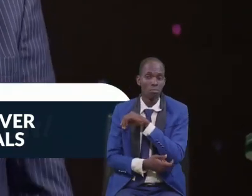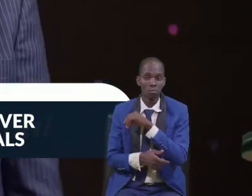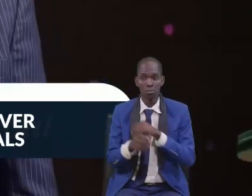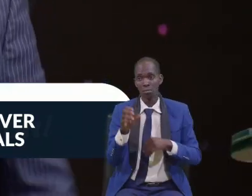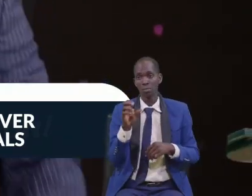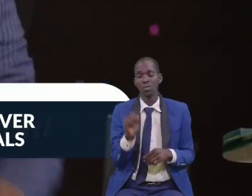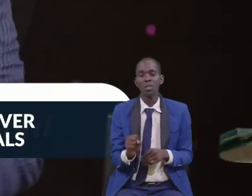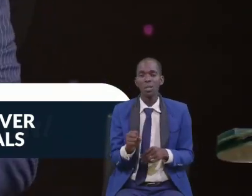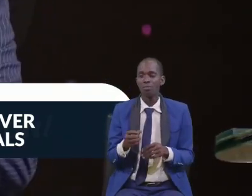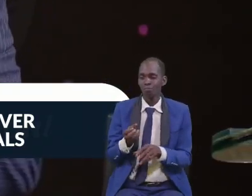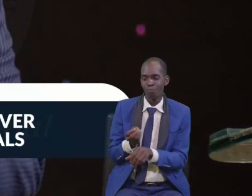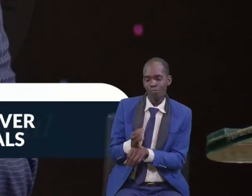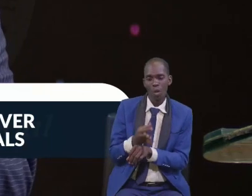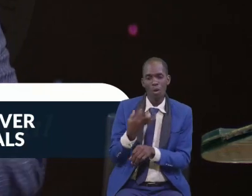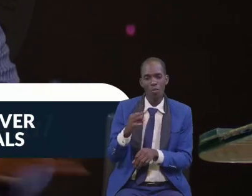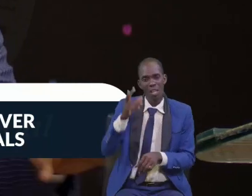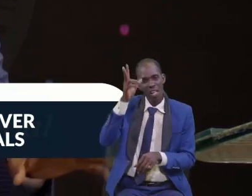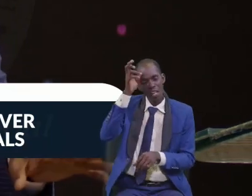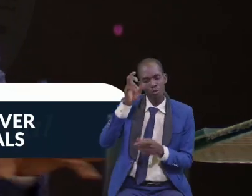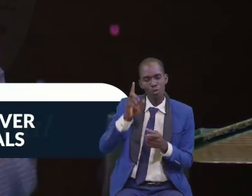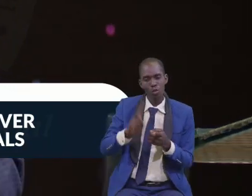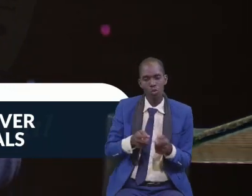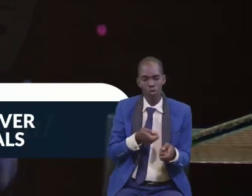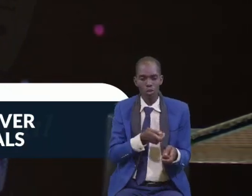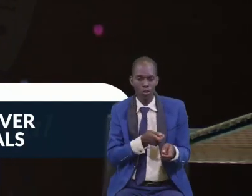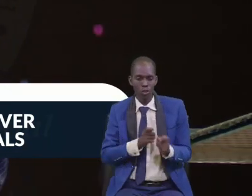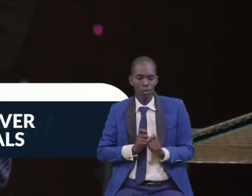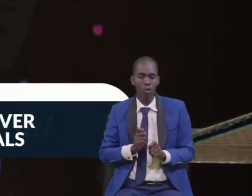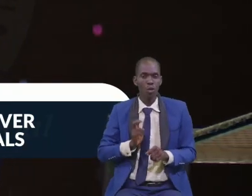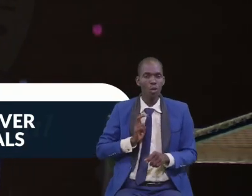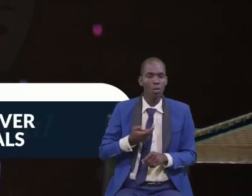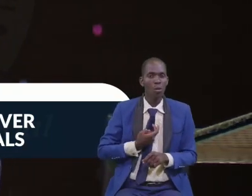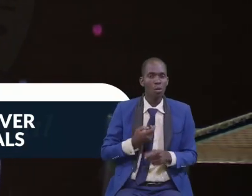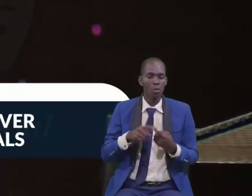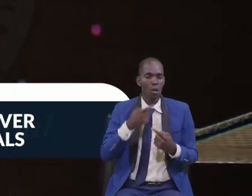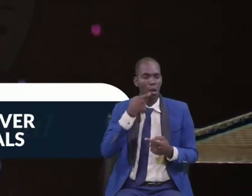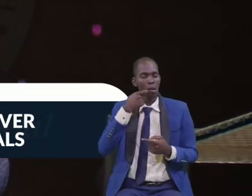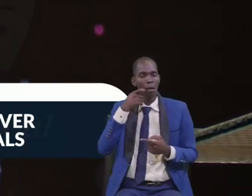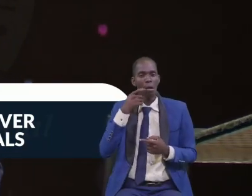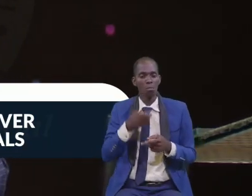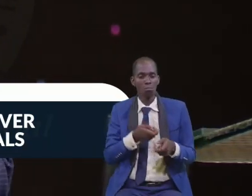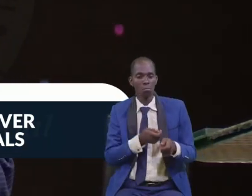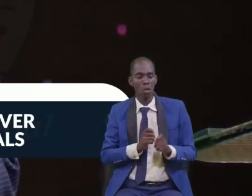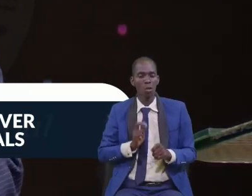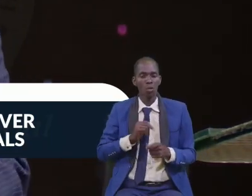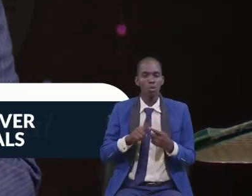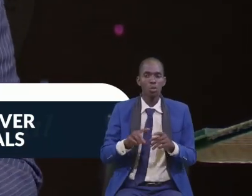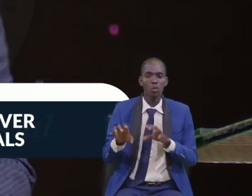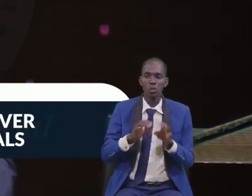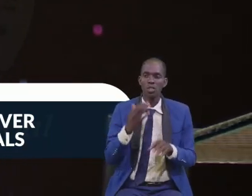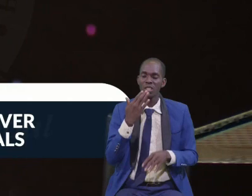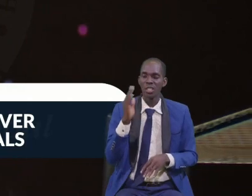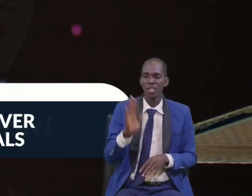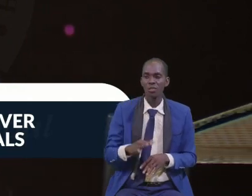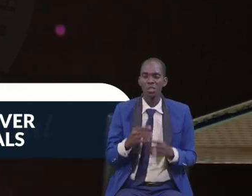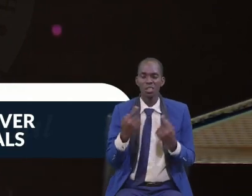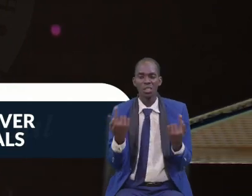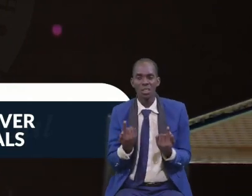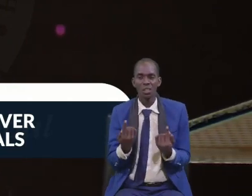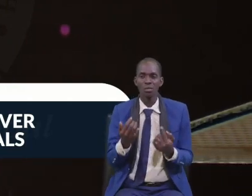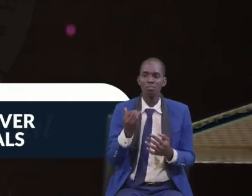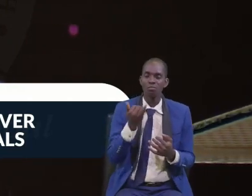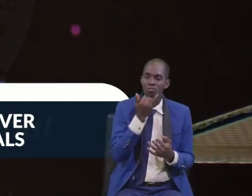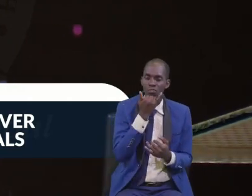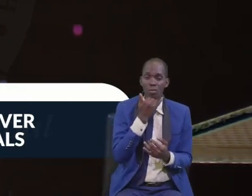of the devil to lure us, to entice us into doing evil, into sinning against God. There